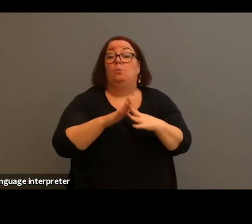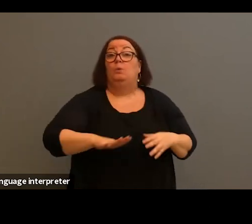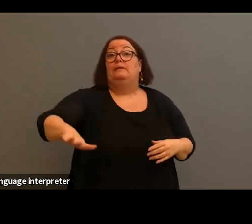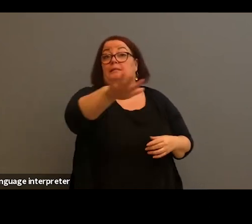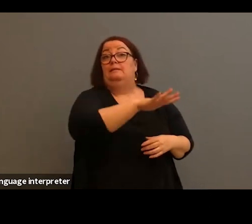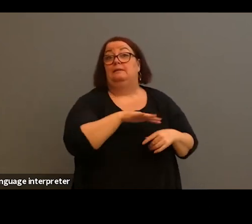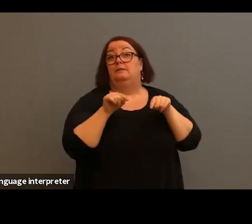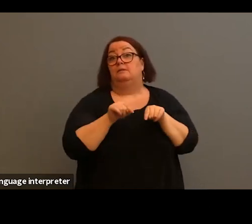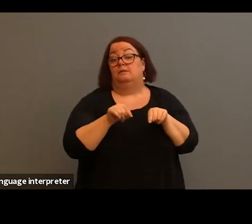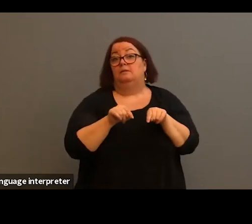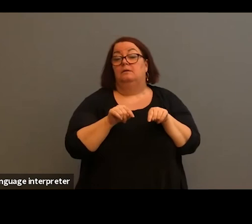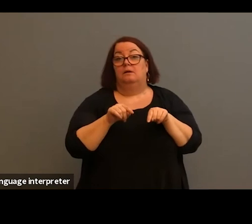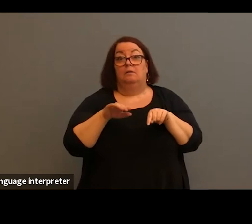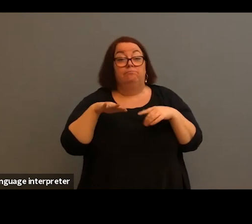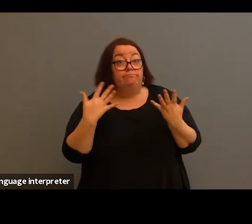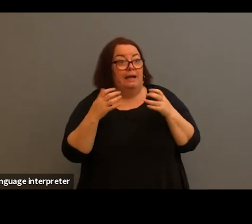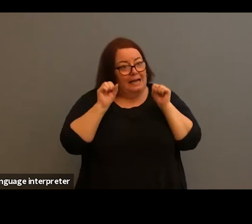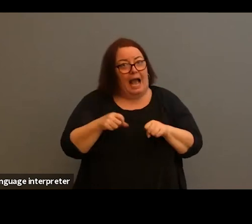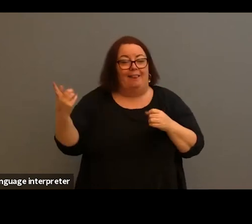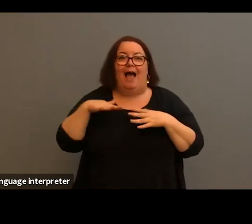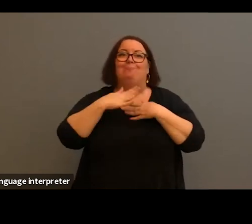We have a strategy that is